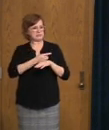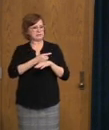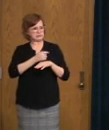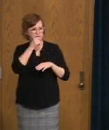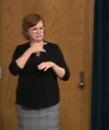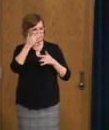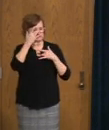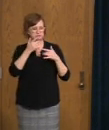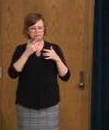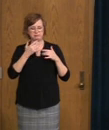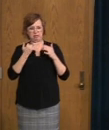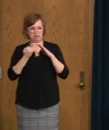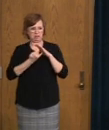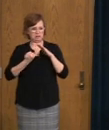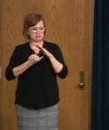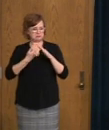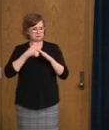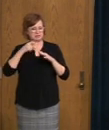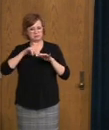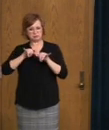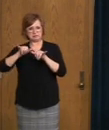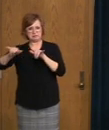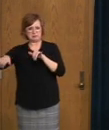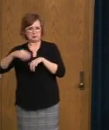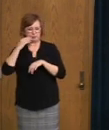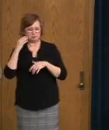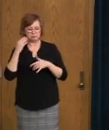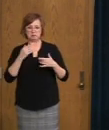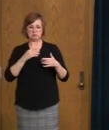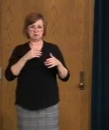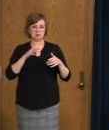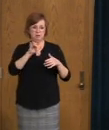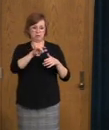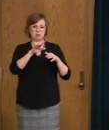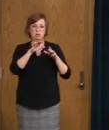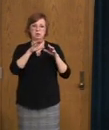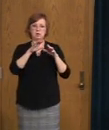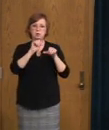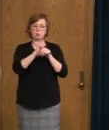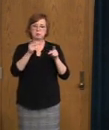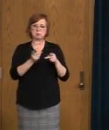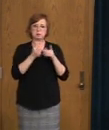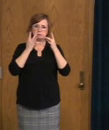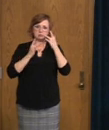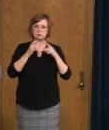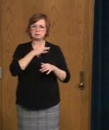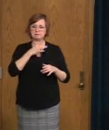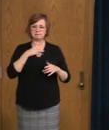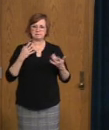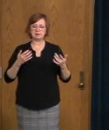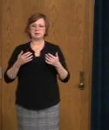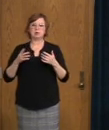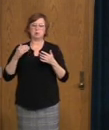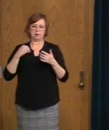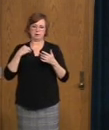date, we have about 117 staff that have been identified for this type of redeployment purpose,